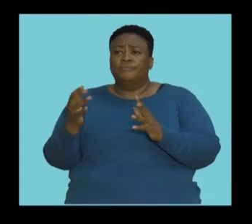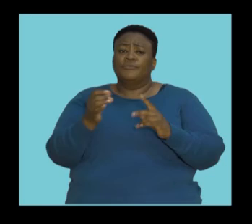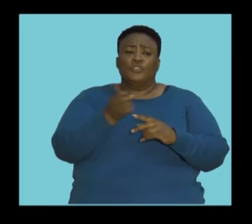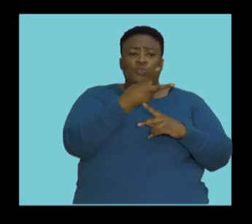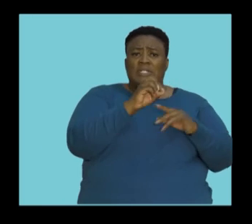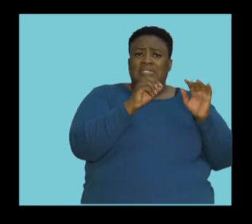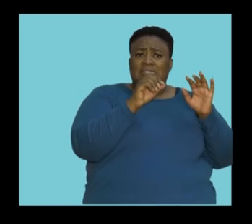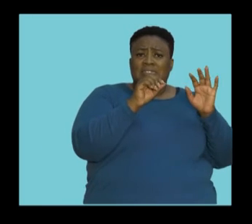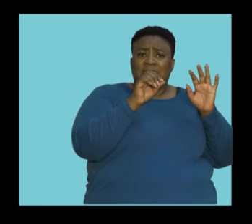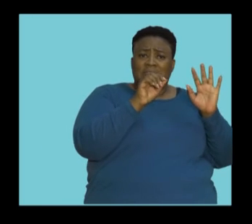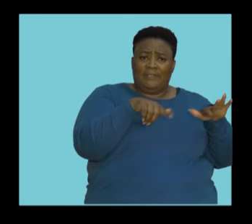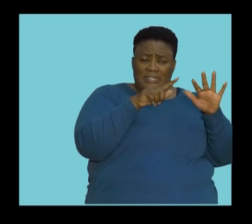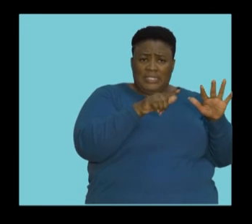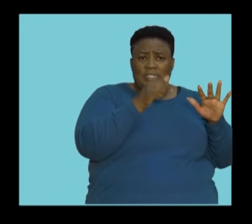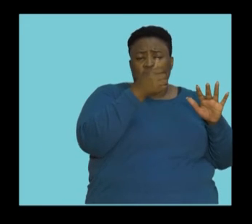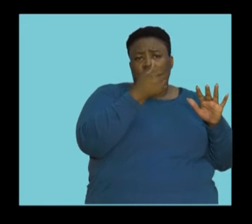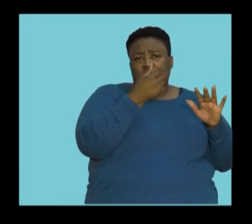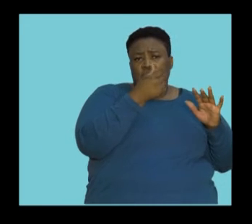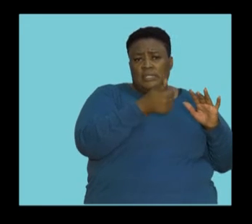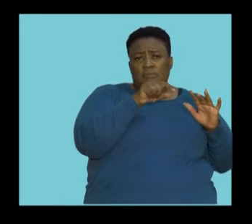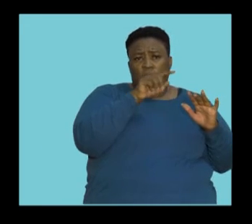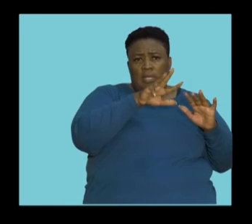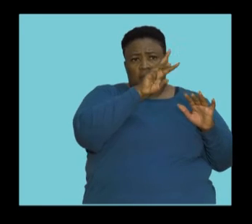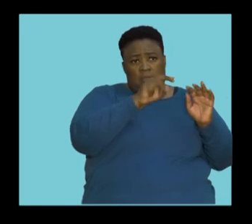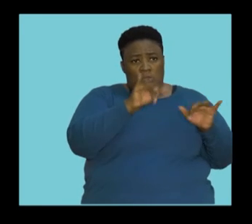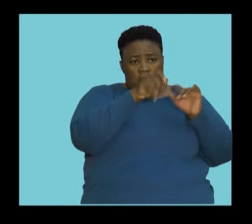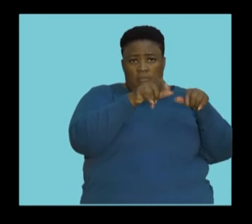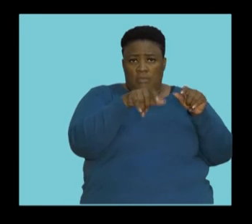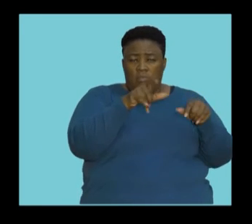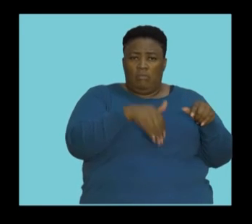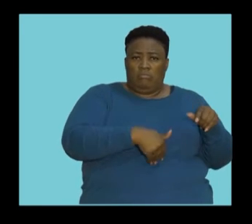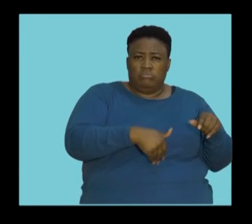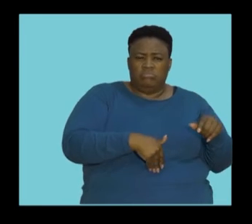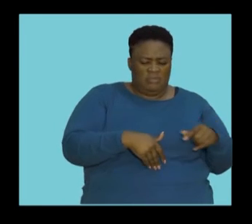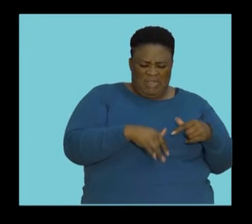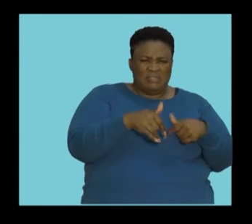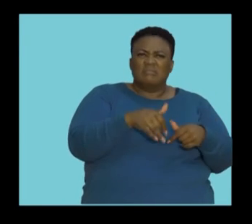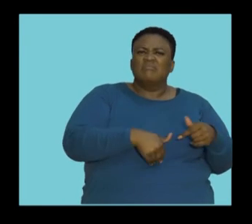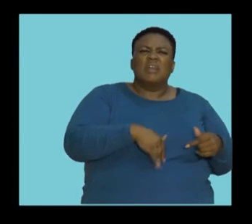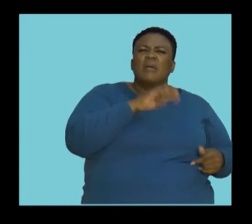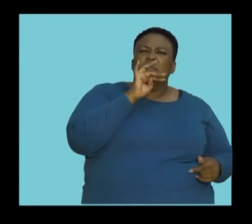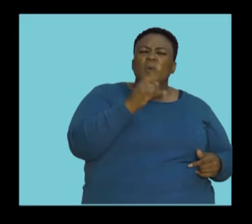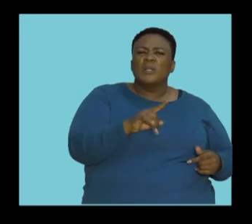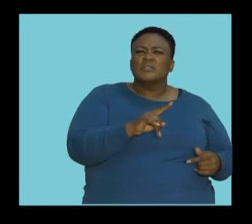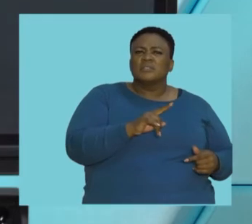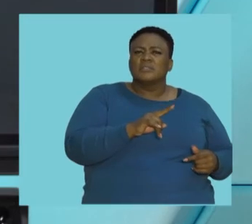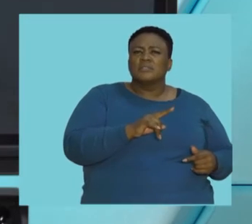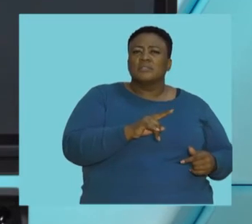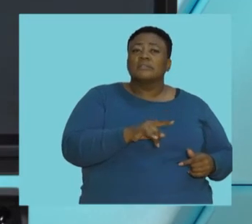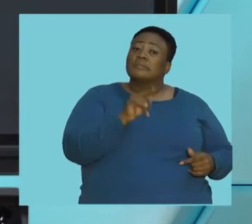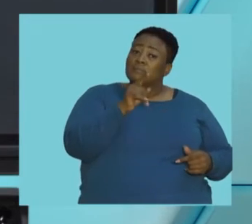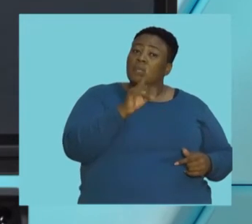in 2017, 6.8 million South Africans experienced hunger. What does hunger mean? And hunger is